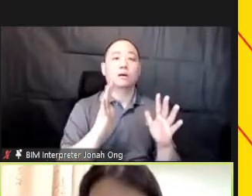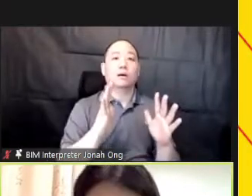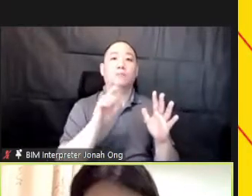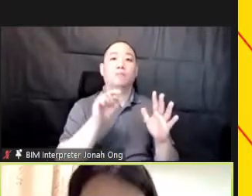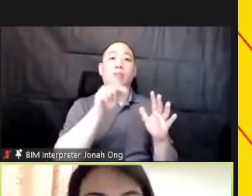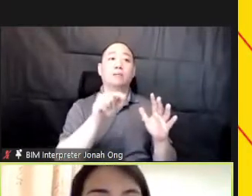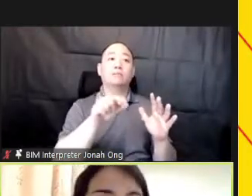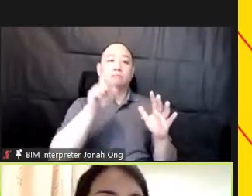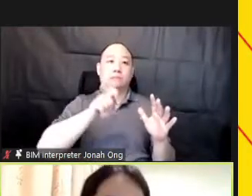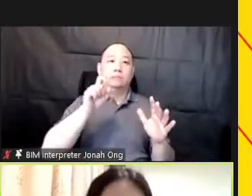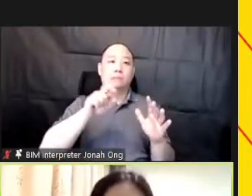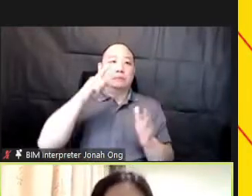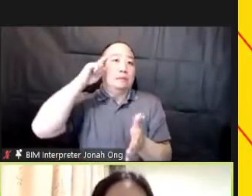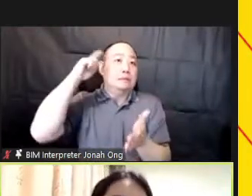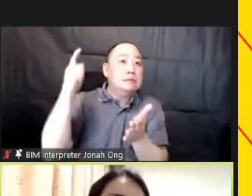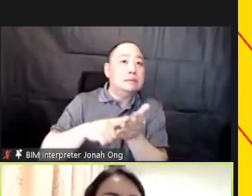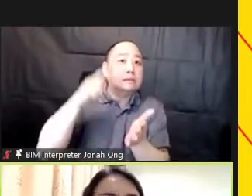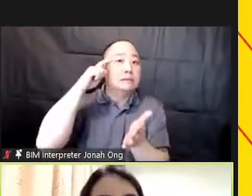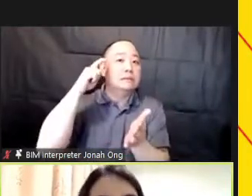young professionals,